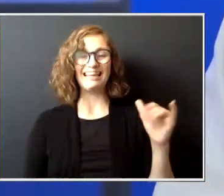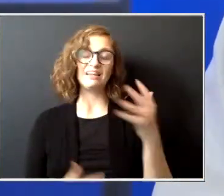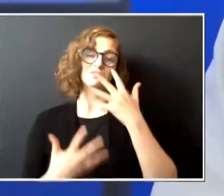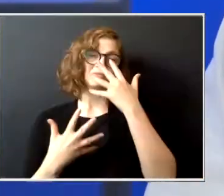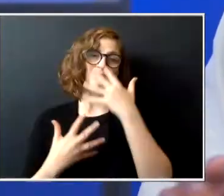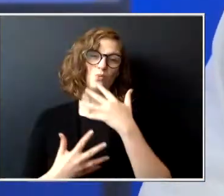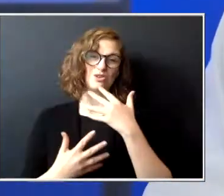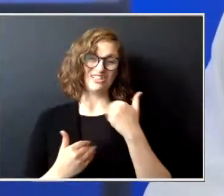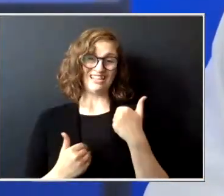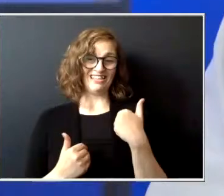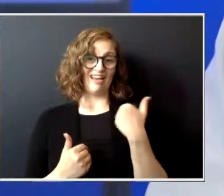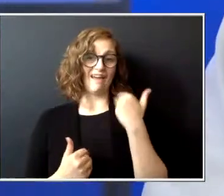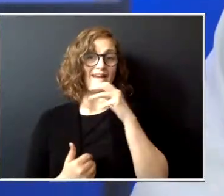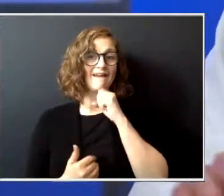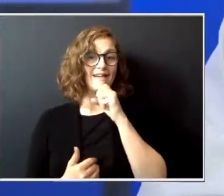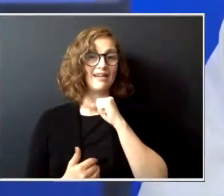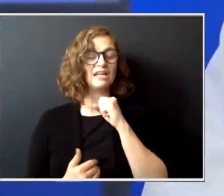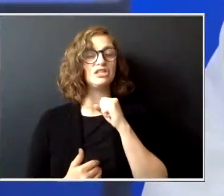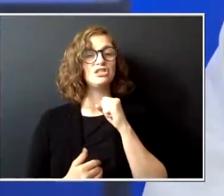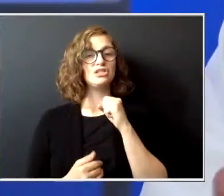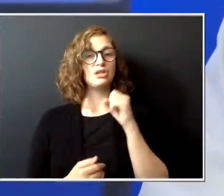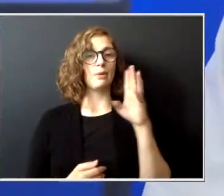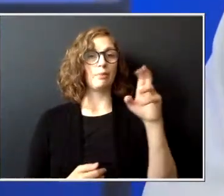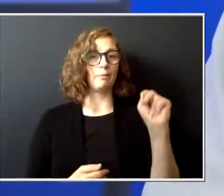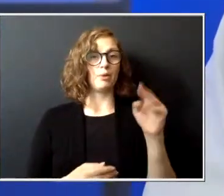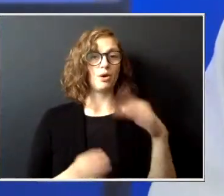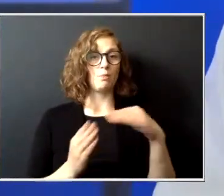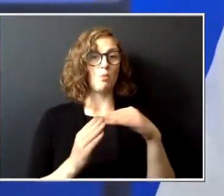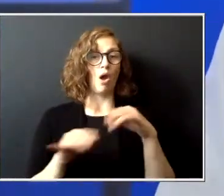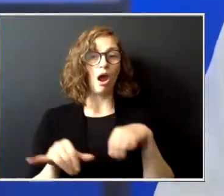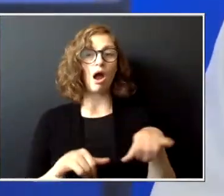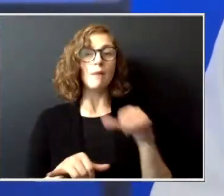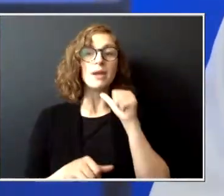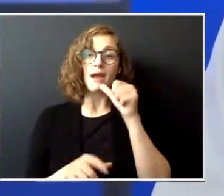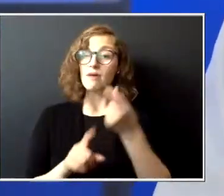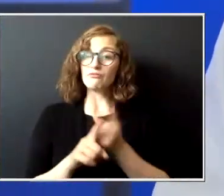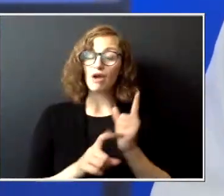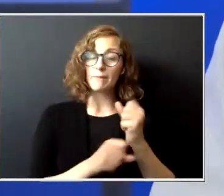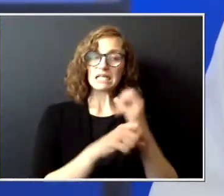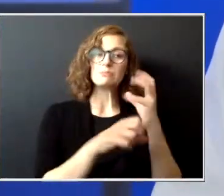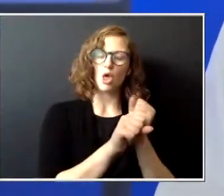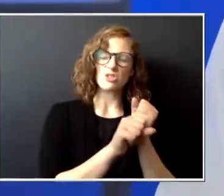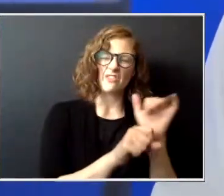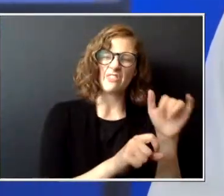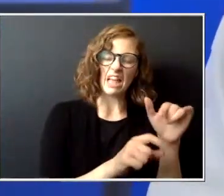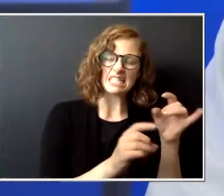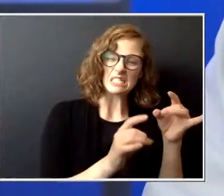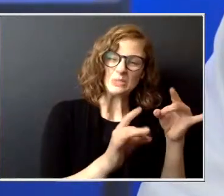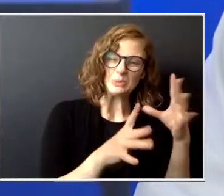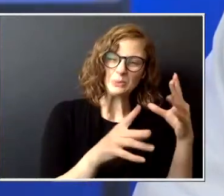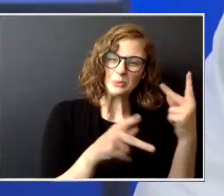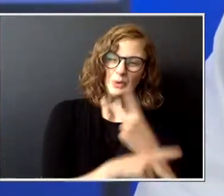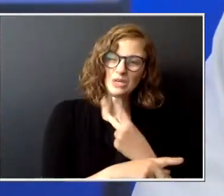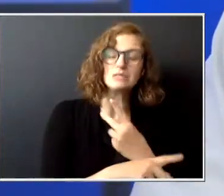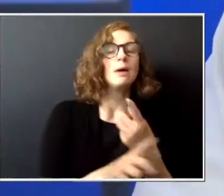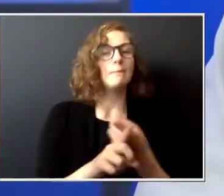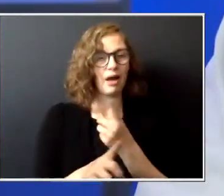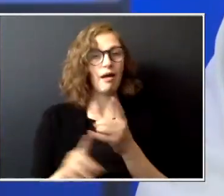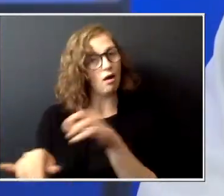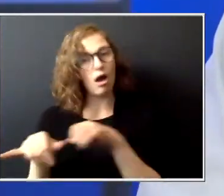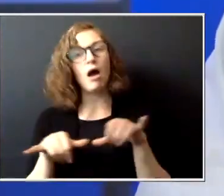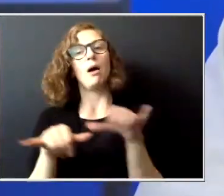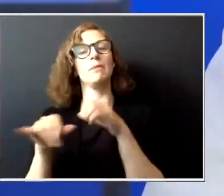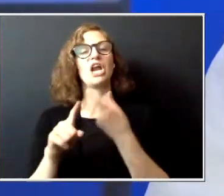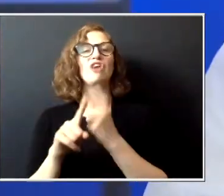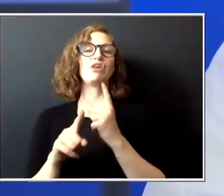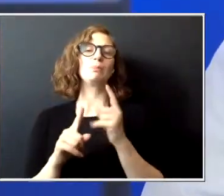more common, not from explosives. Those are the worst ones, but the most common ones are the sparklers, Roman candle, and lots of